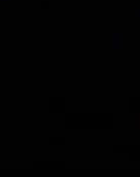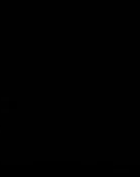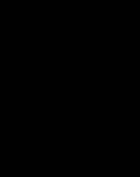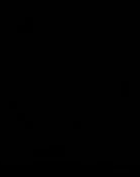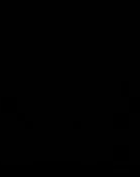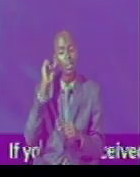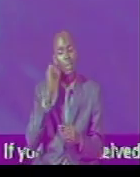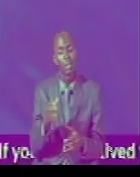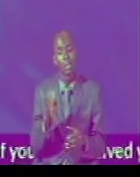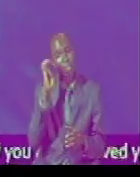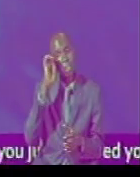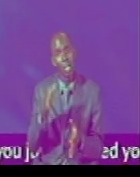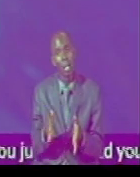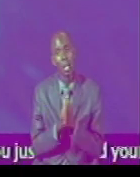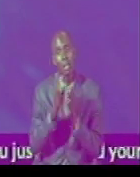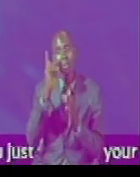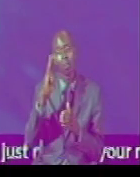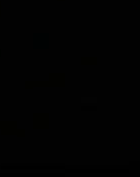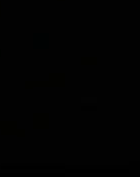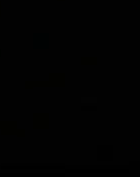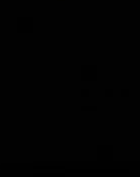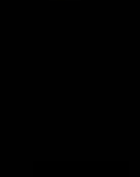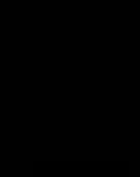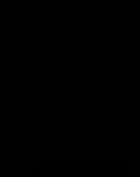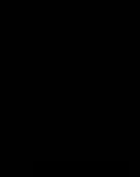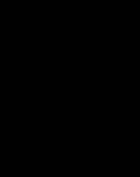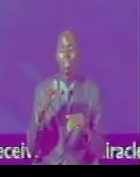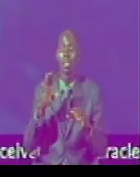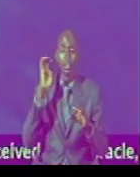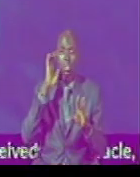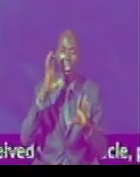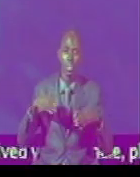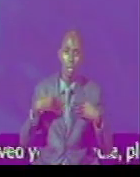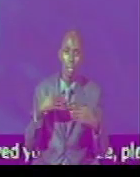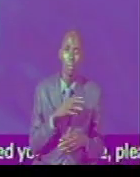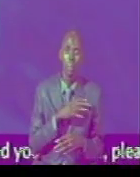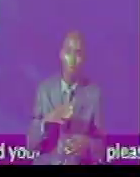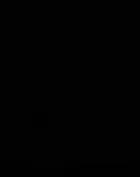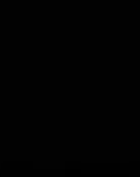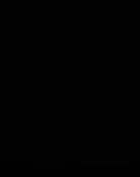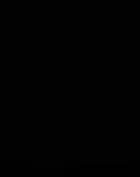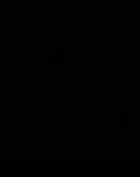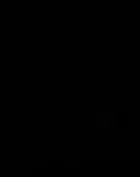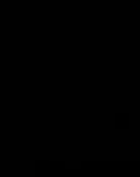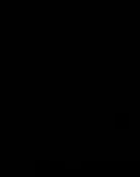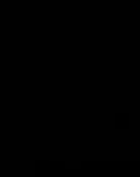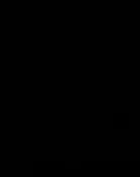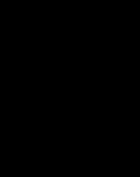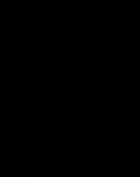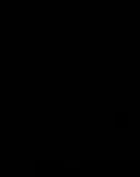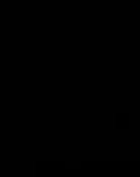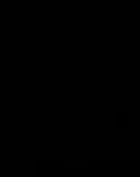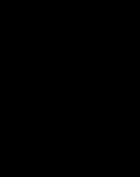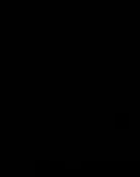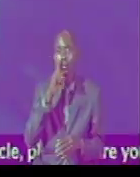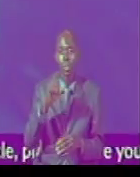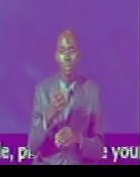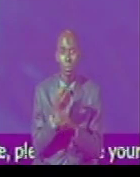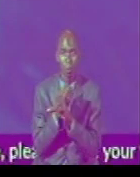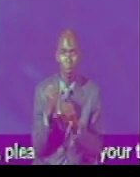soul, and by the grace of God, I've given my life to Jesus, and I ask for assurance of salvation.